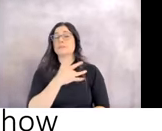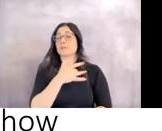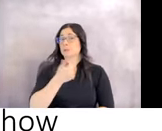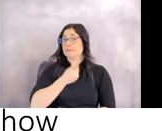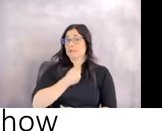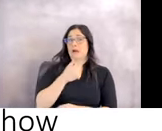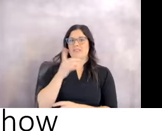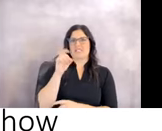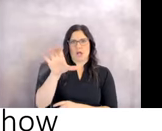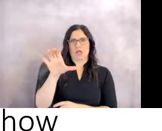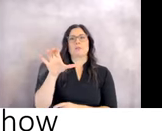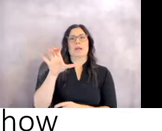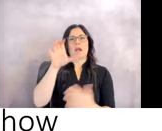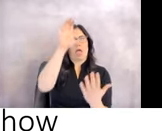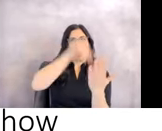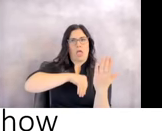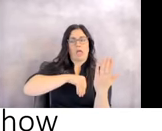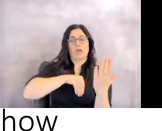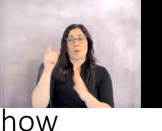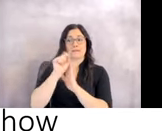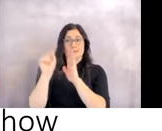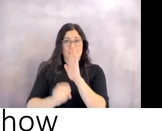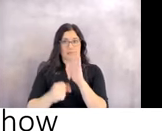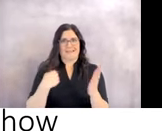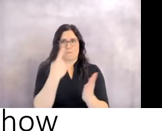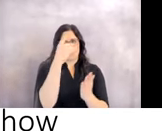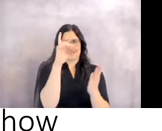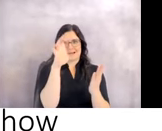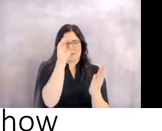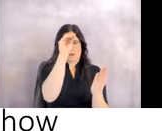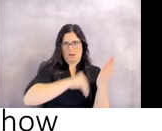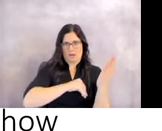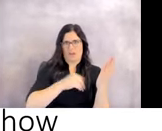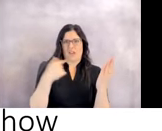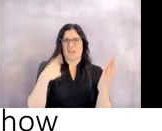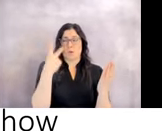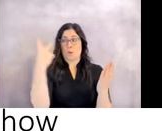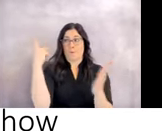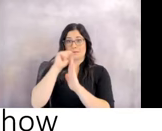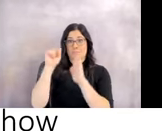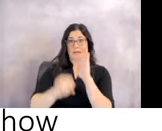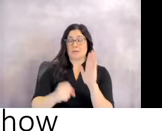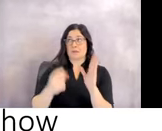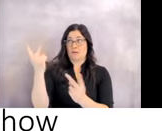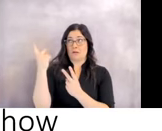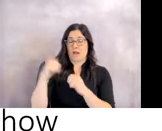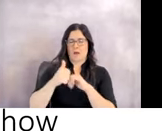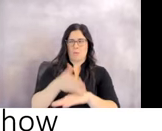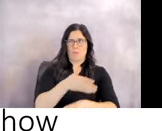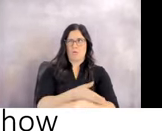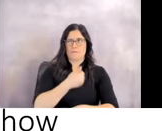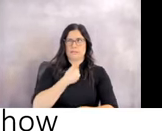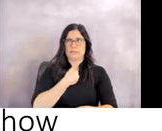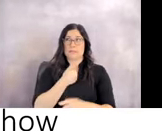I keep for that semester, and I look back and I say, okay, what could I have done better? What improvements can I make to my